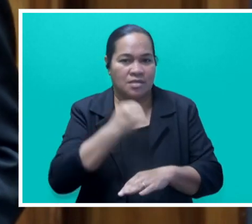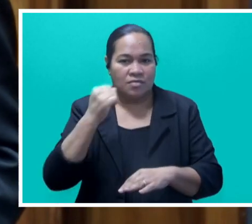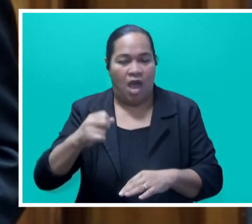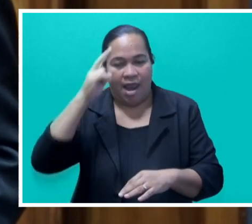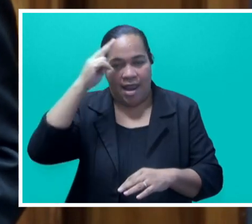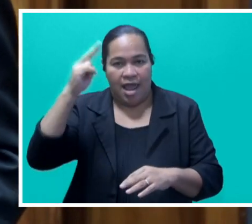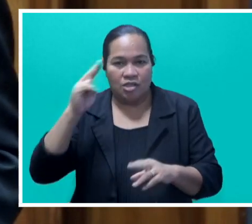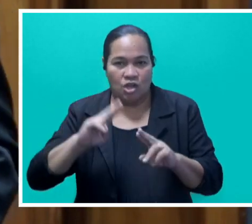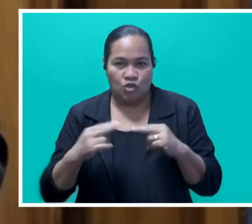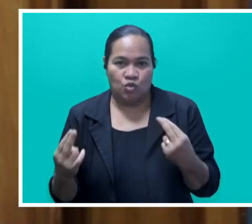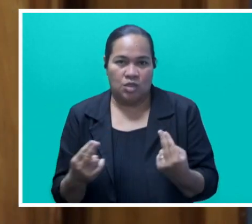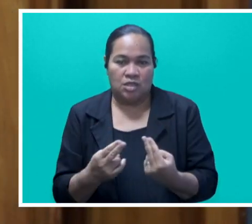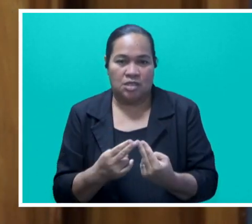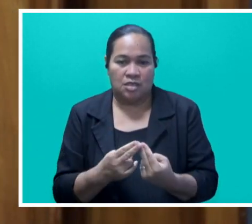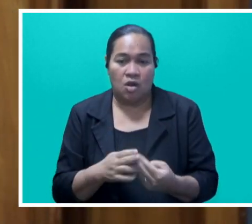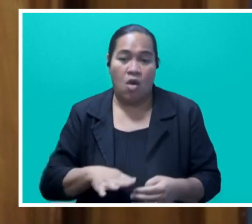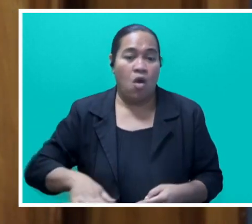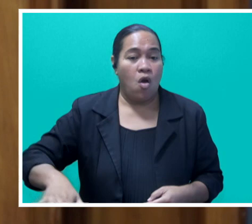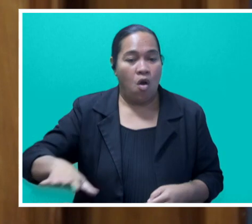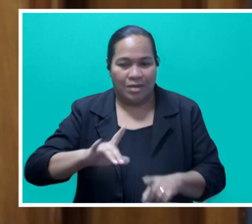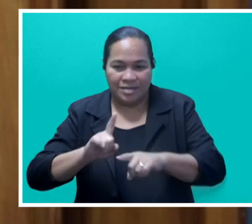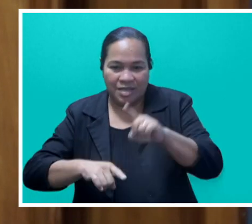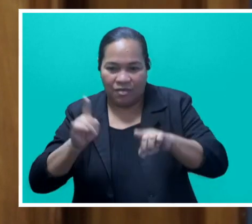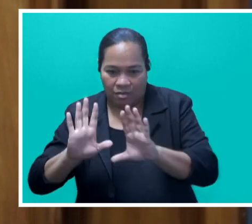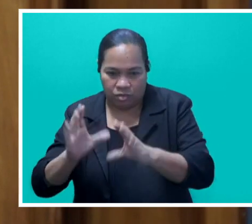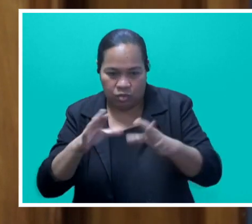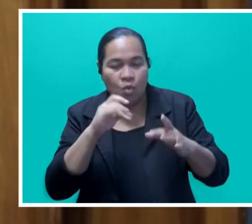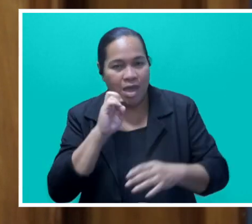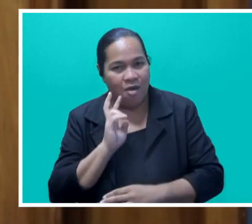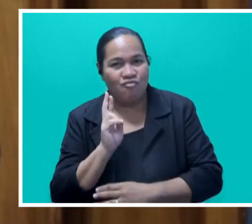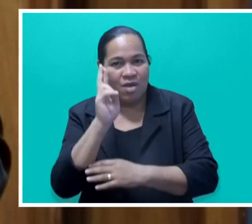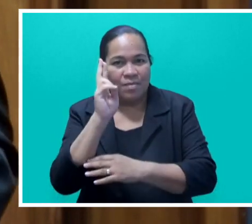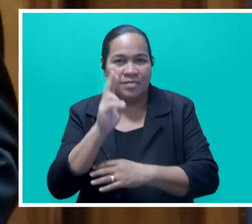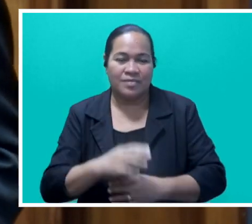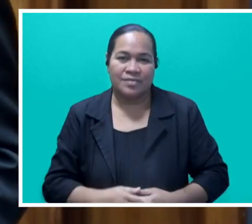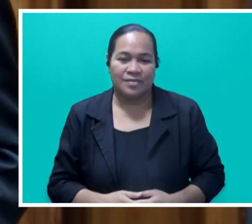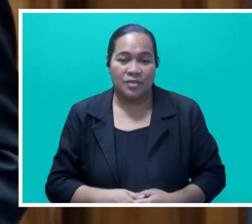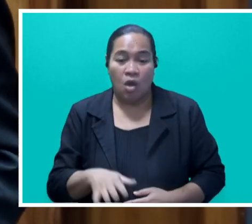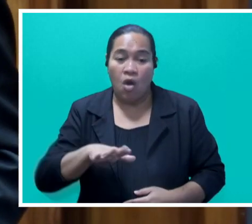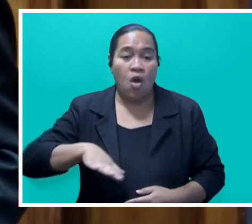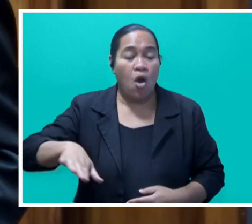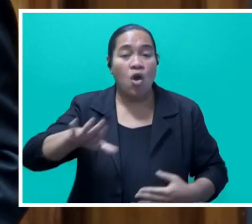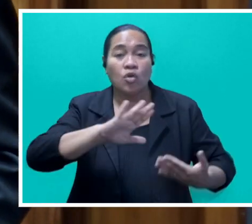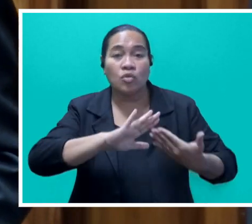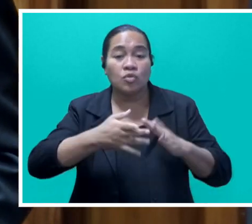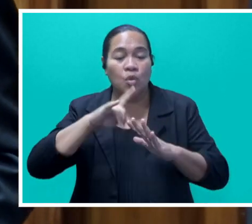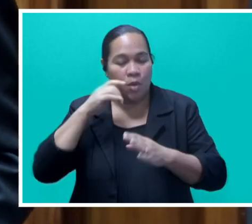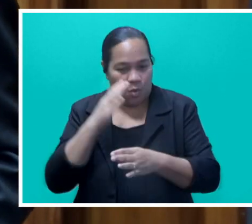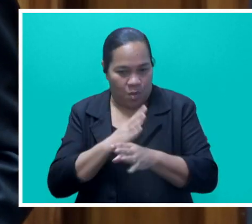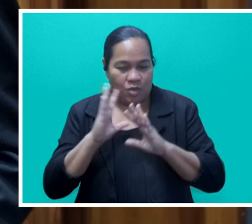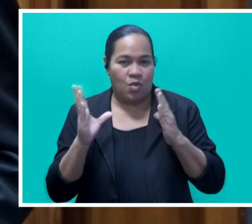unity, in which all major parties will be represented. All communities will be working side by